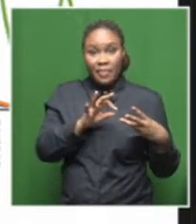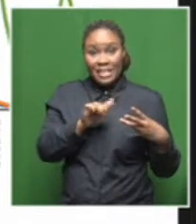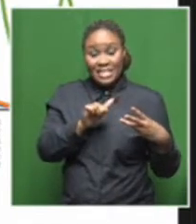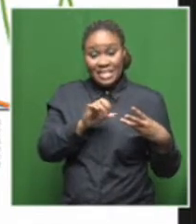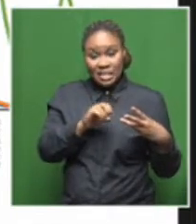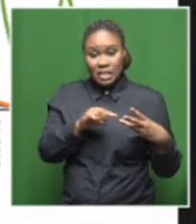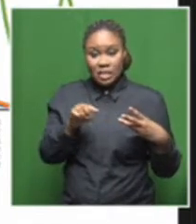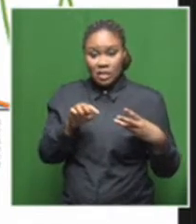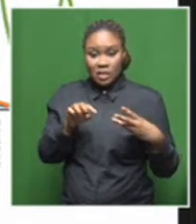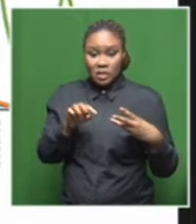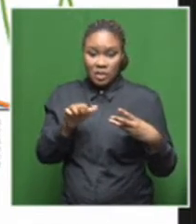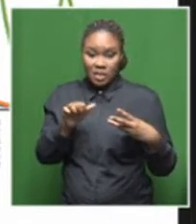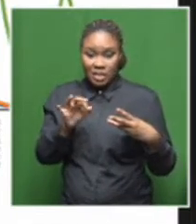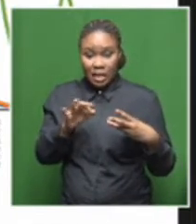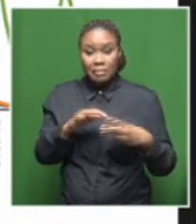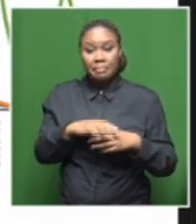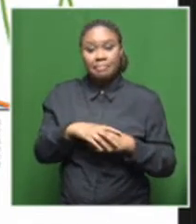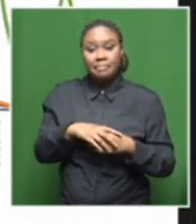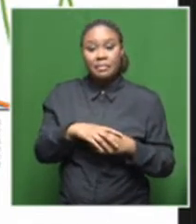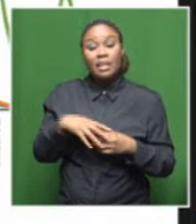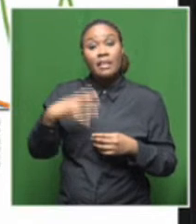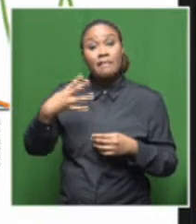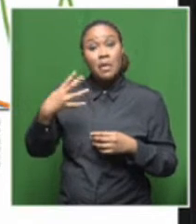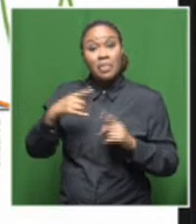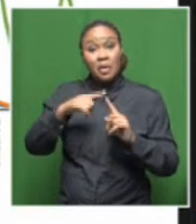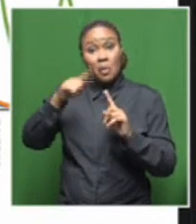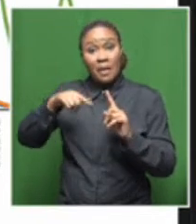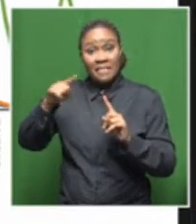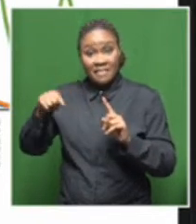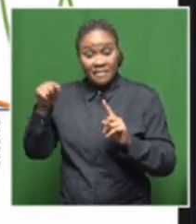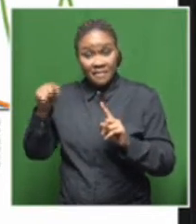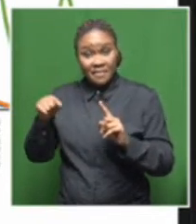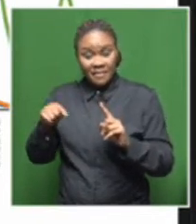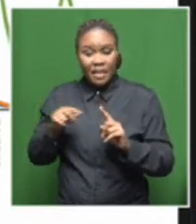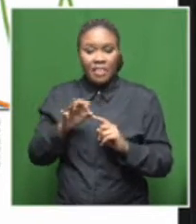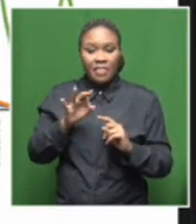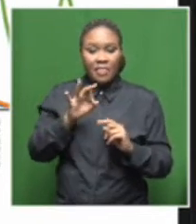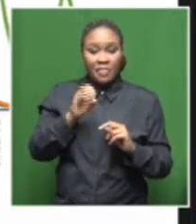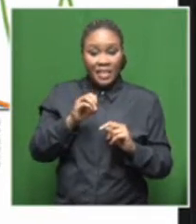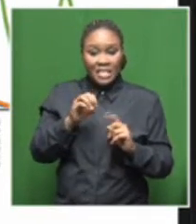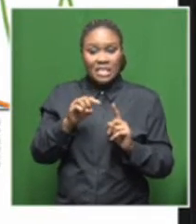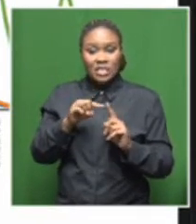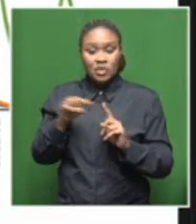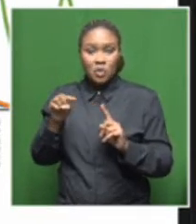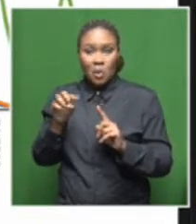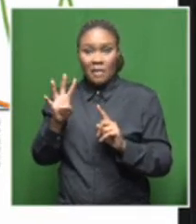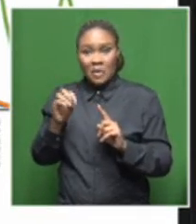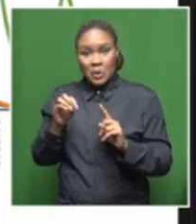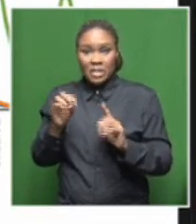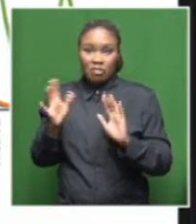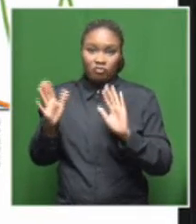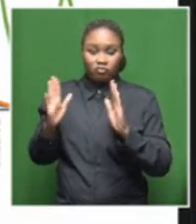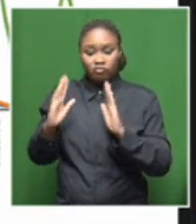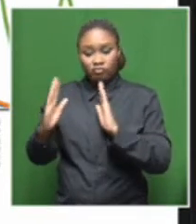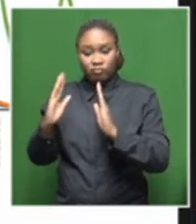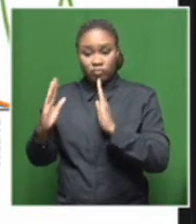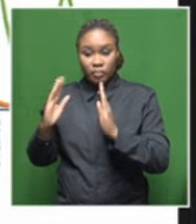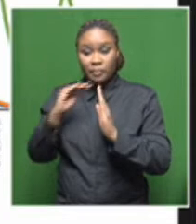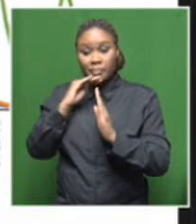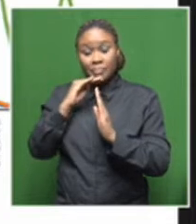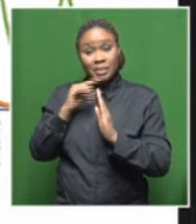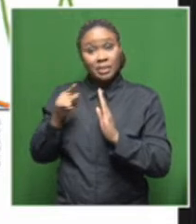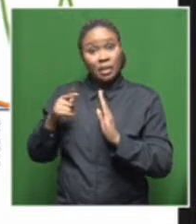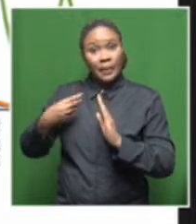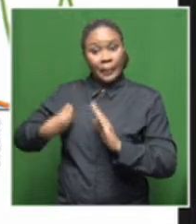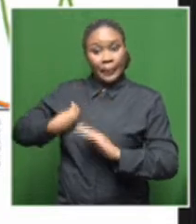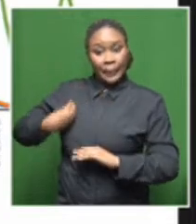the 30 to 39 and the 20 to 29 age group. So certainly a shift in the fourth wave towards more admissions in younger